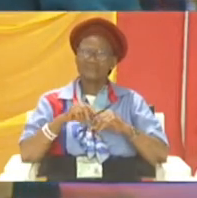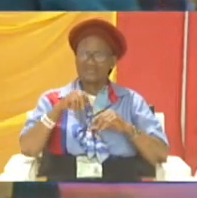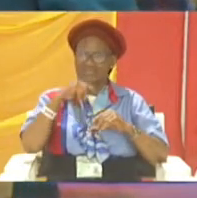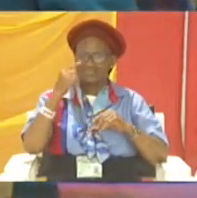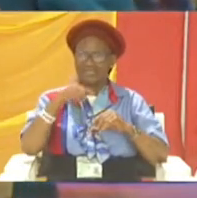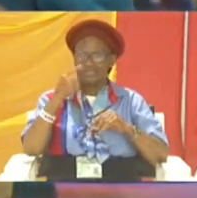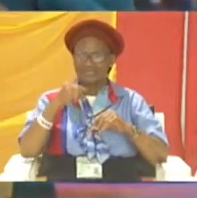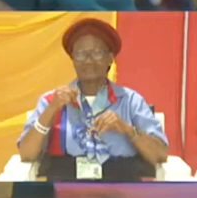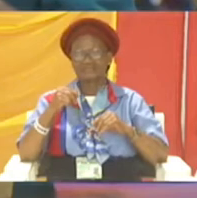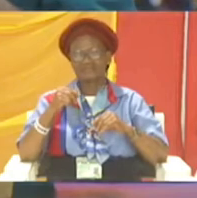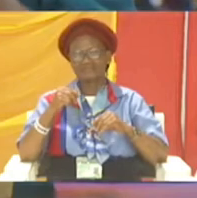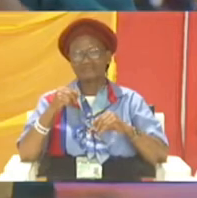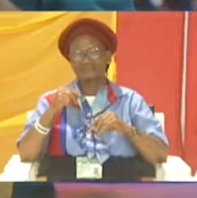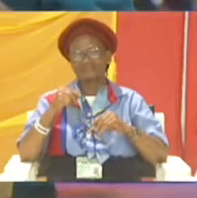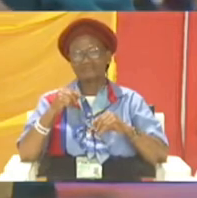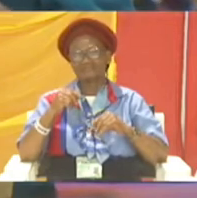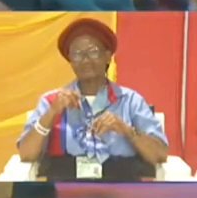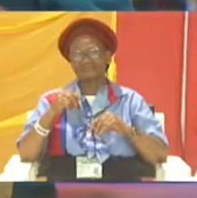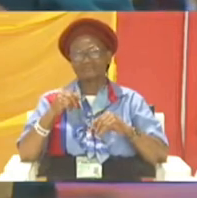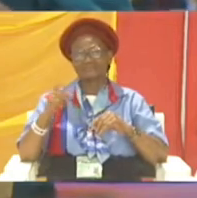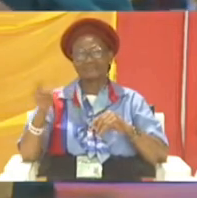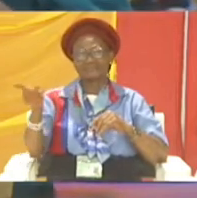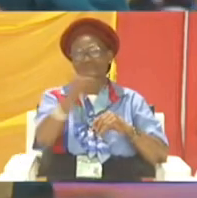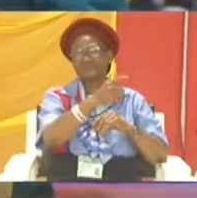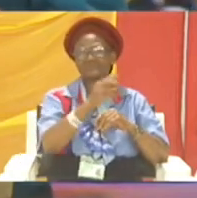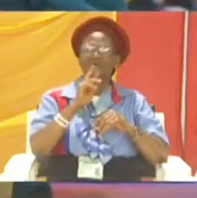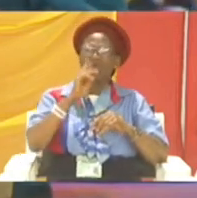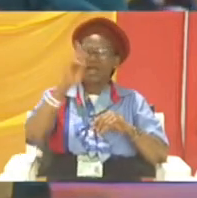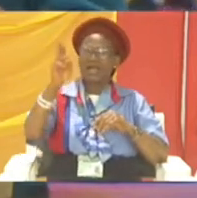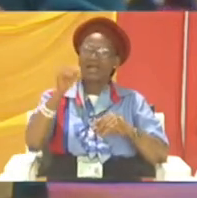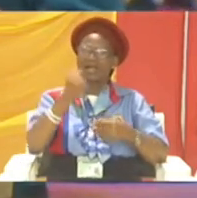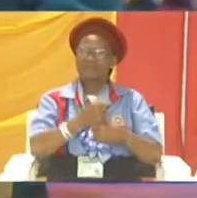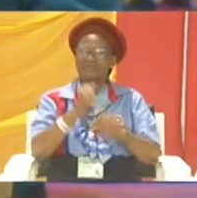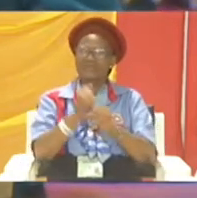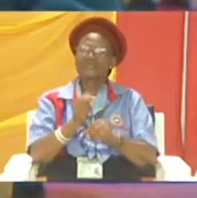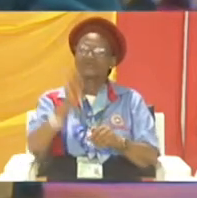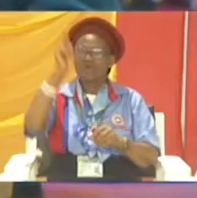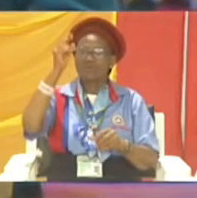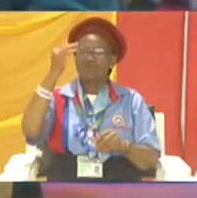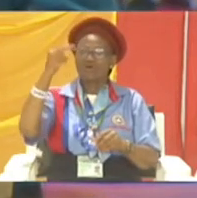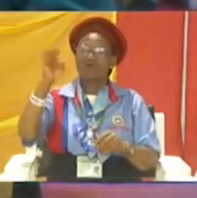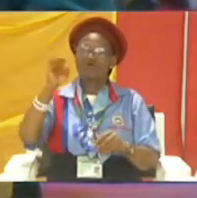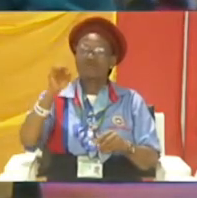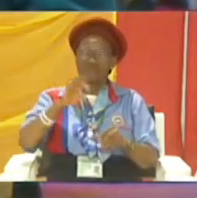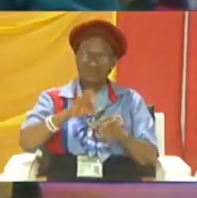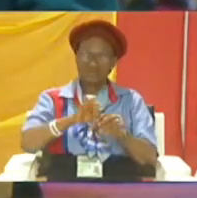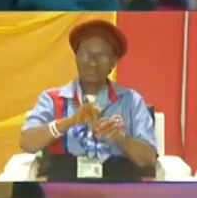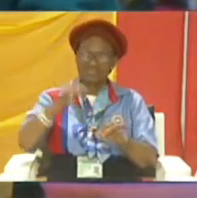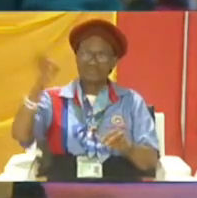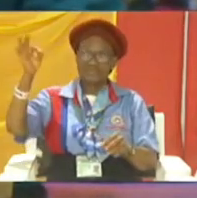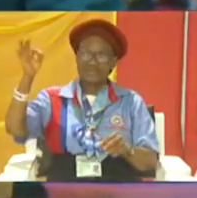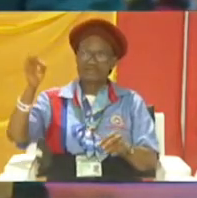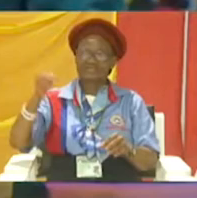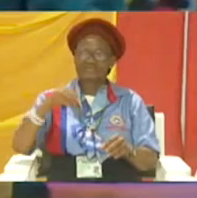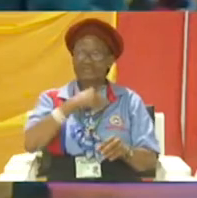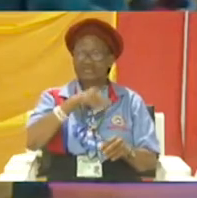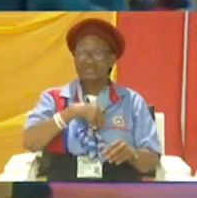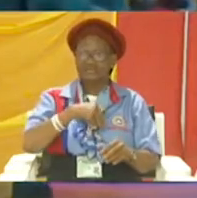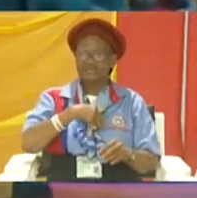5:23 says, you are made up of spirit, soul, and body.